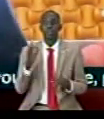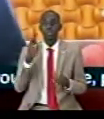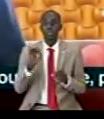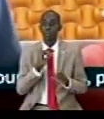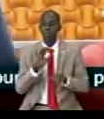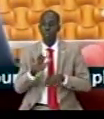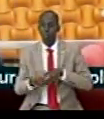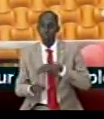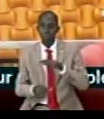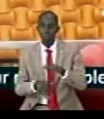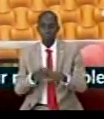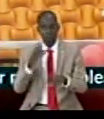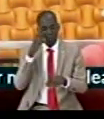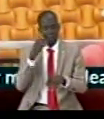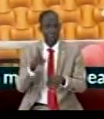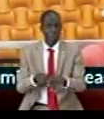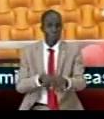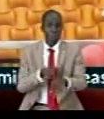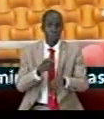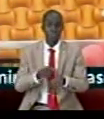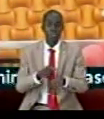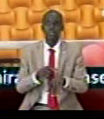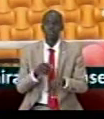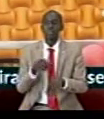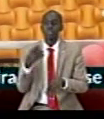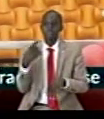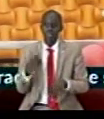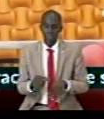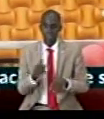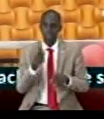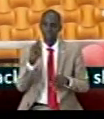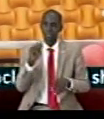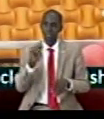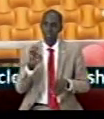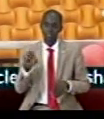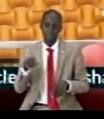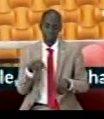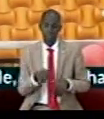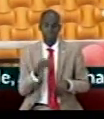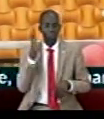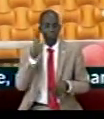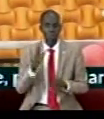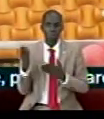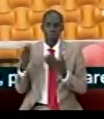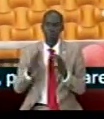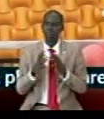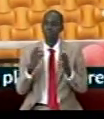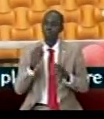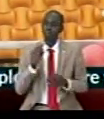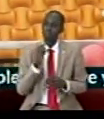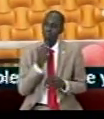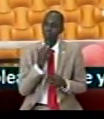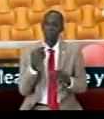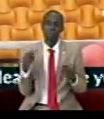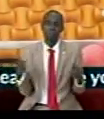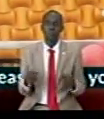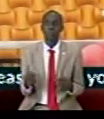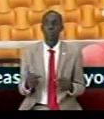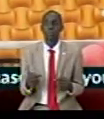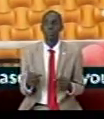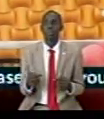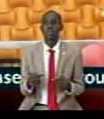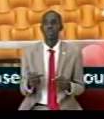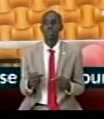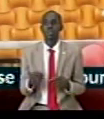a distance, my nail will be paining me intensely, so highly, severely. During the A Million